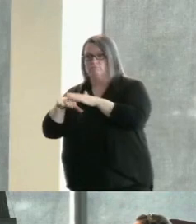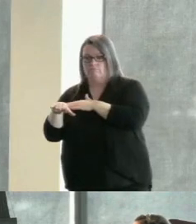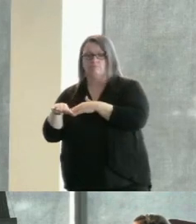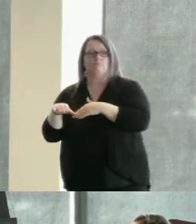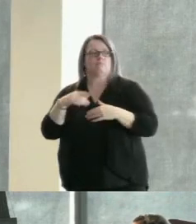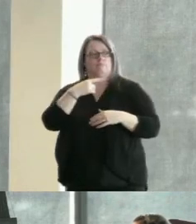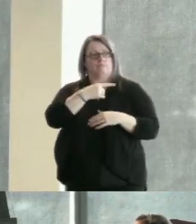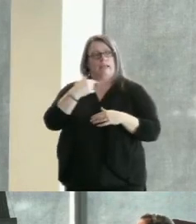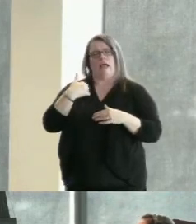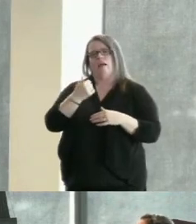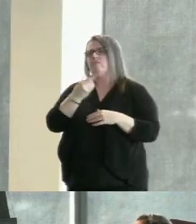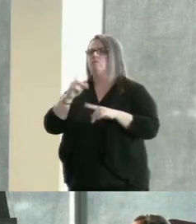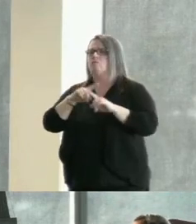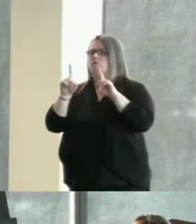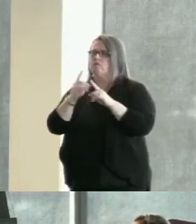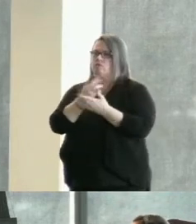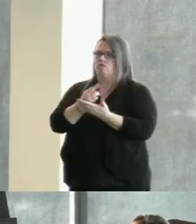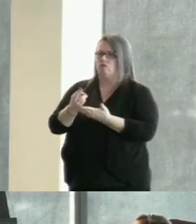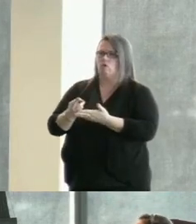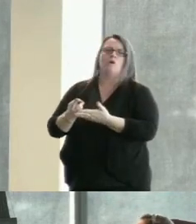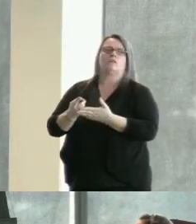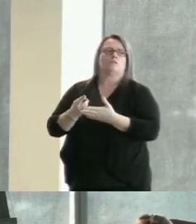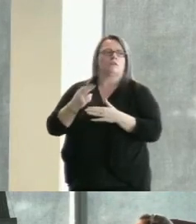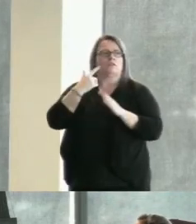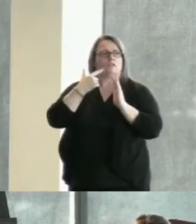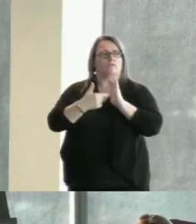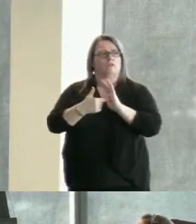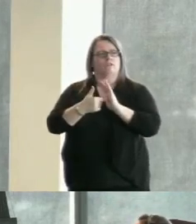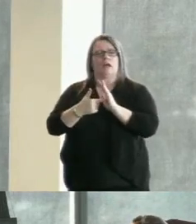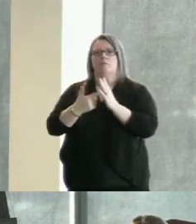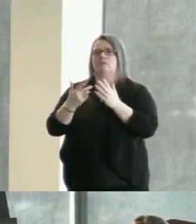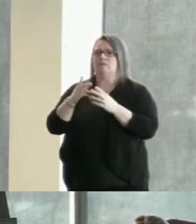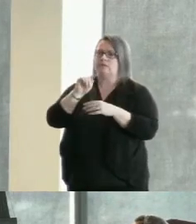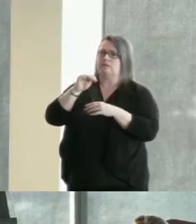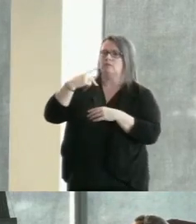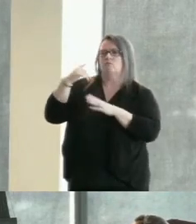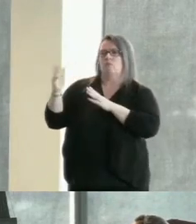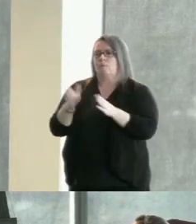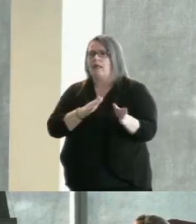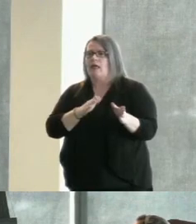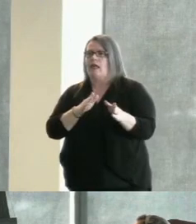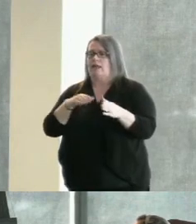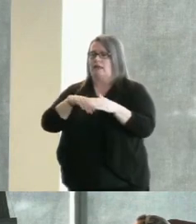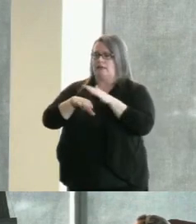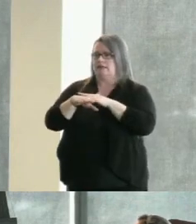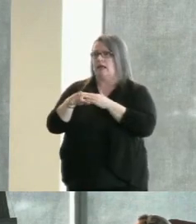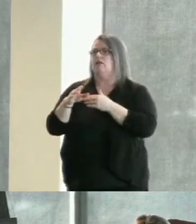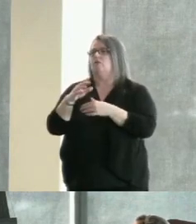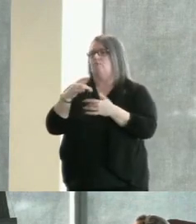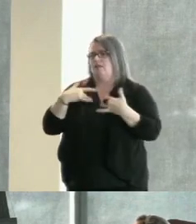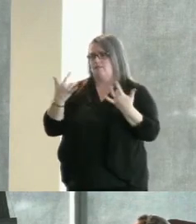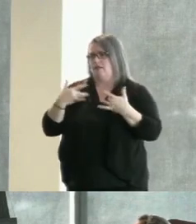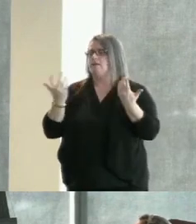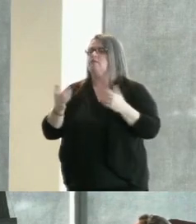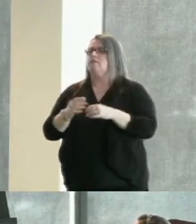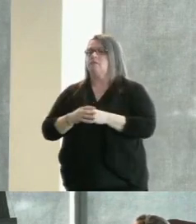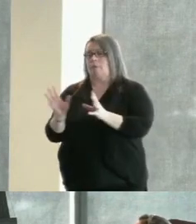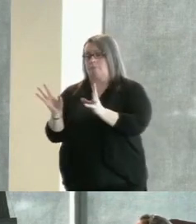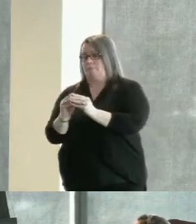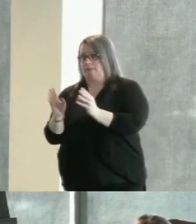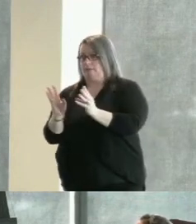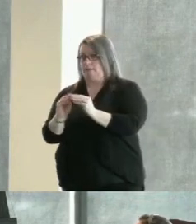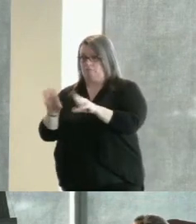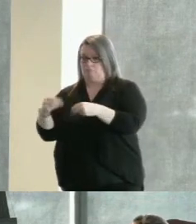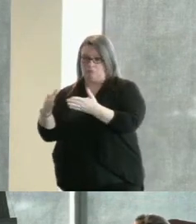few different resources, such as a checklist for planning accessible events, around facilitating accessible meetings,